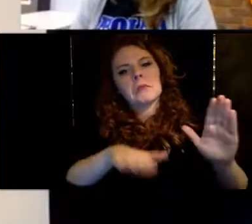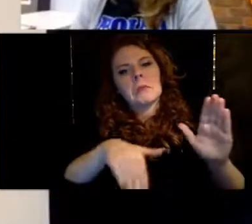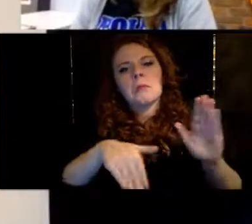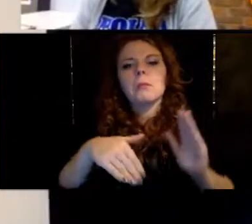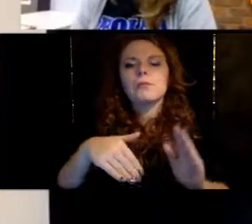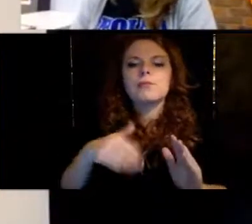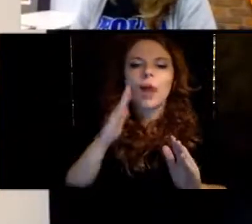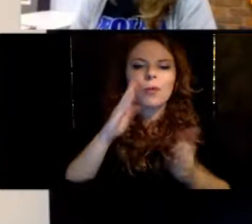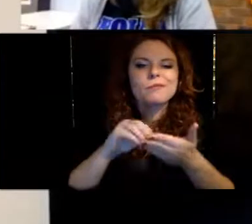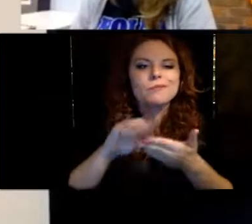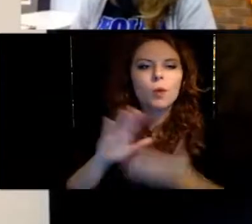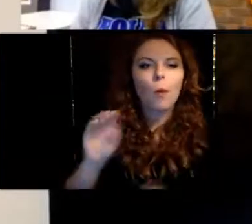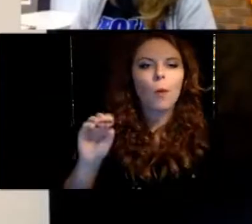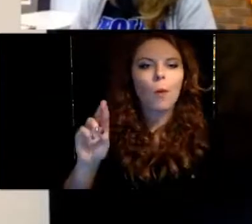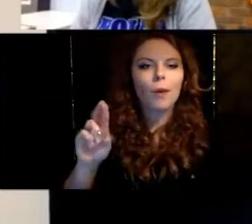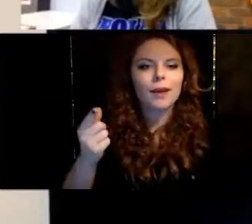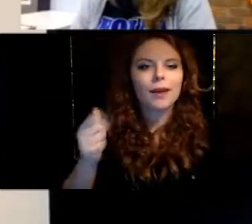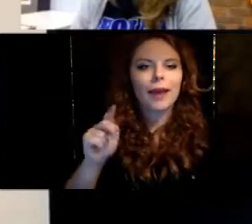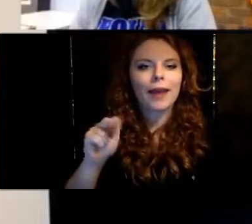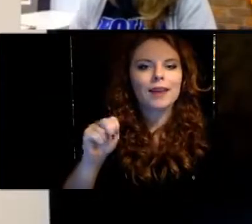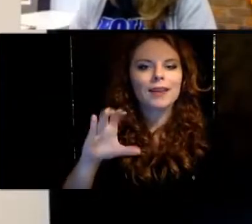write organic